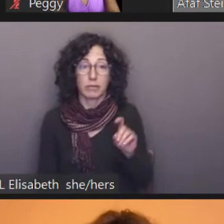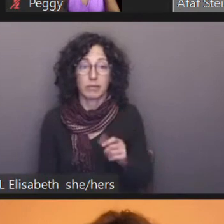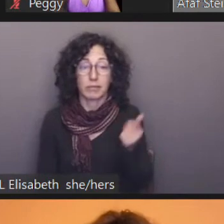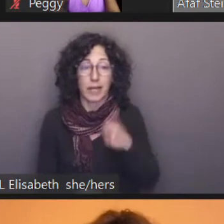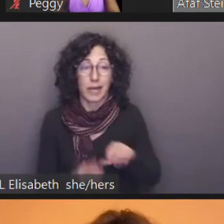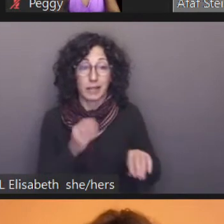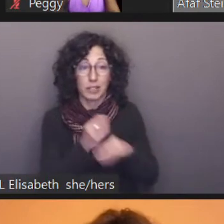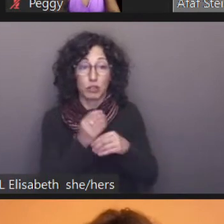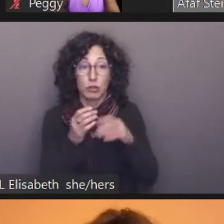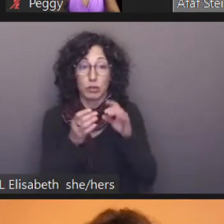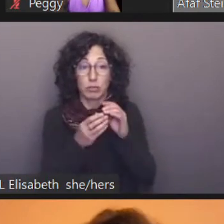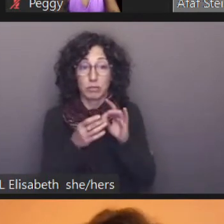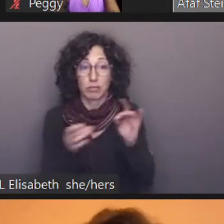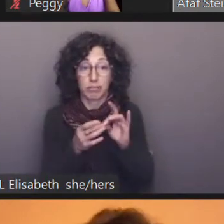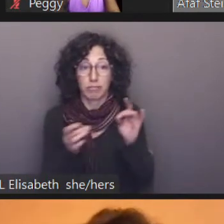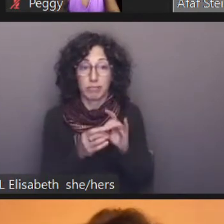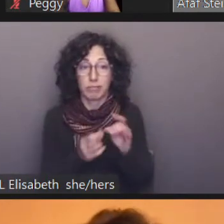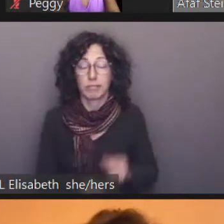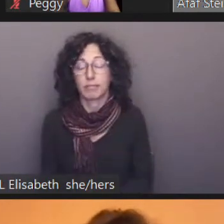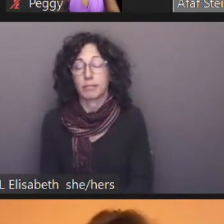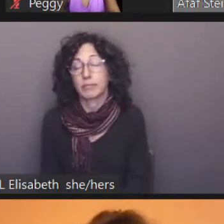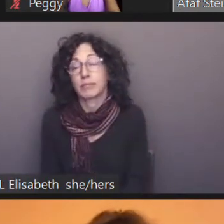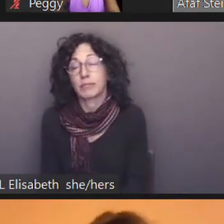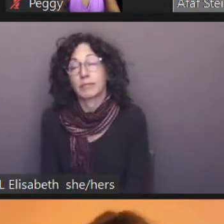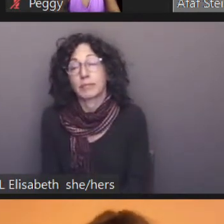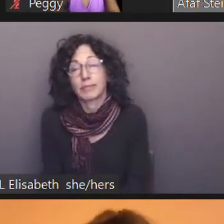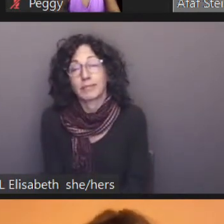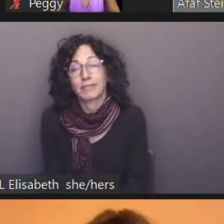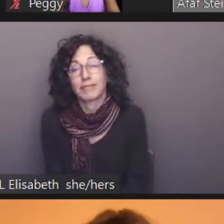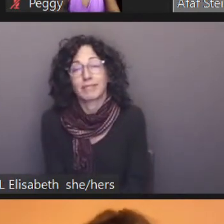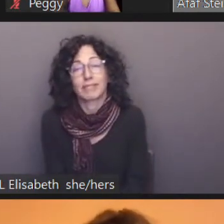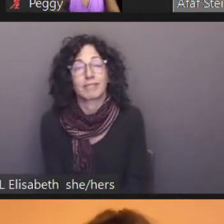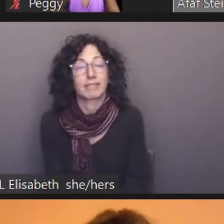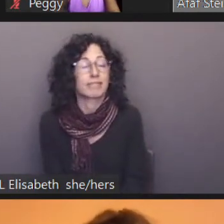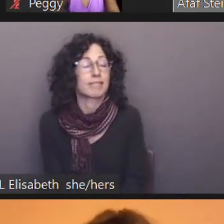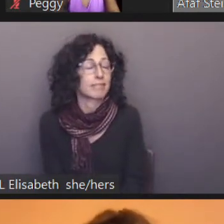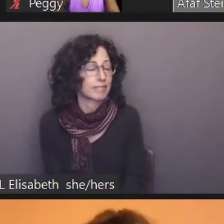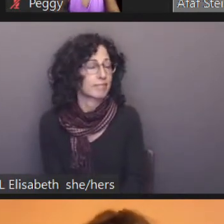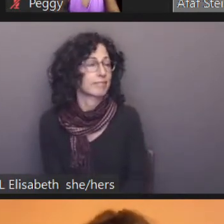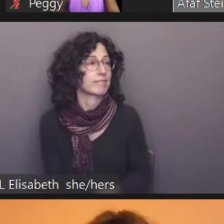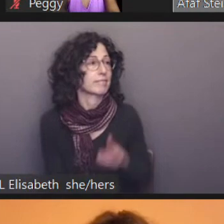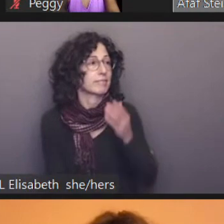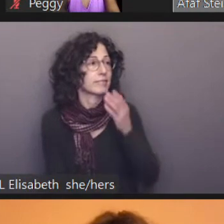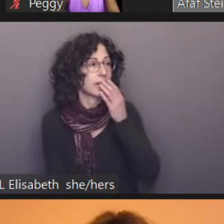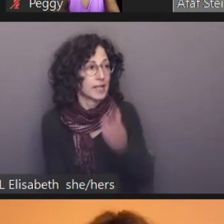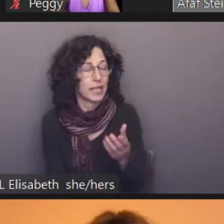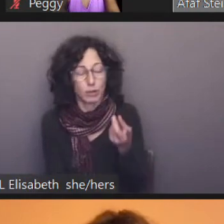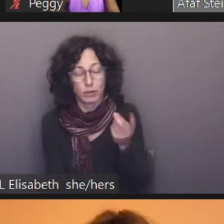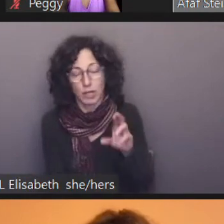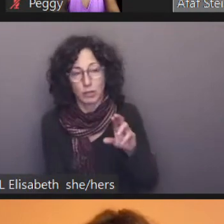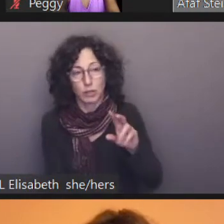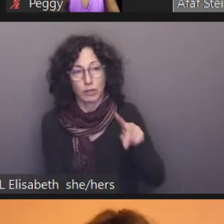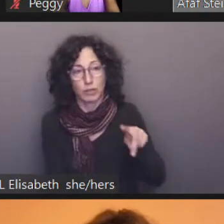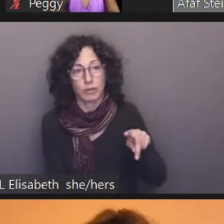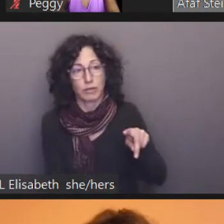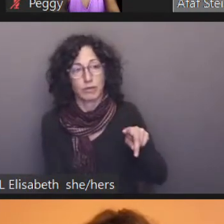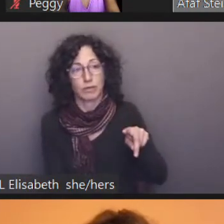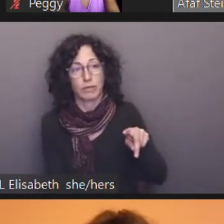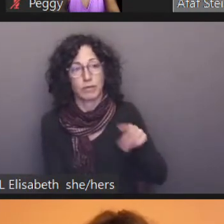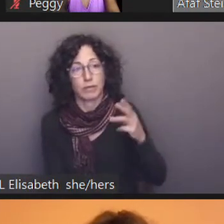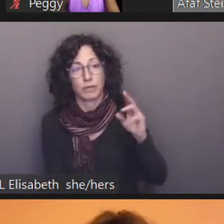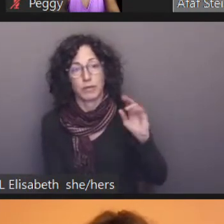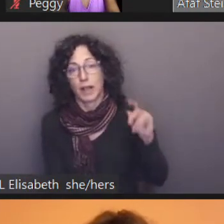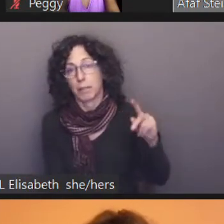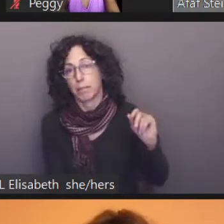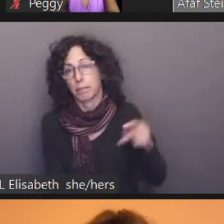in your experience to that as well. Thank you, Dr. Phillip. I will just echo everything